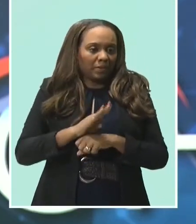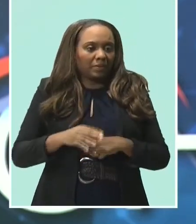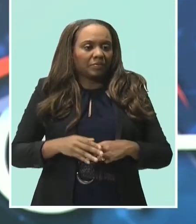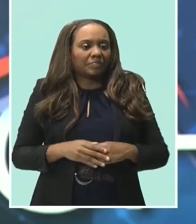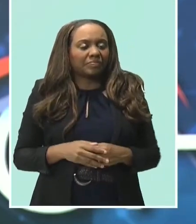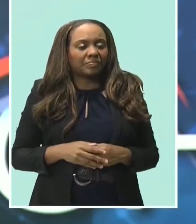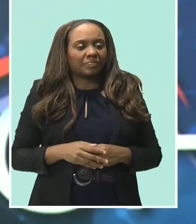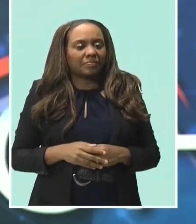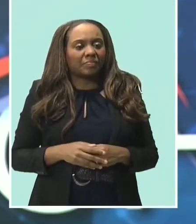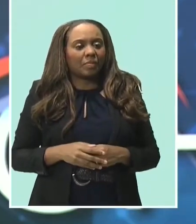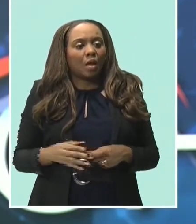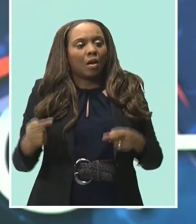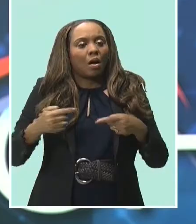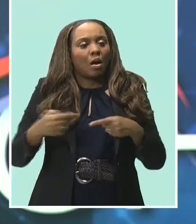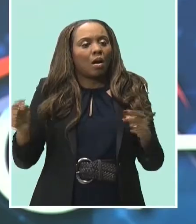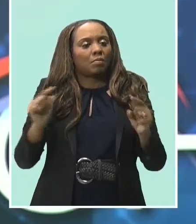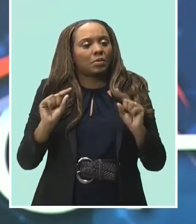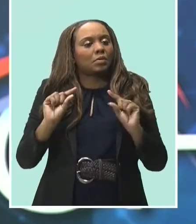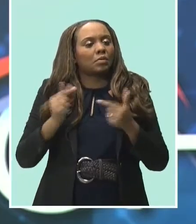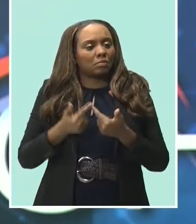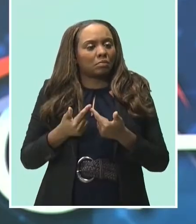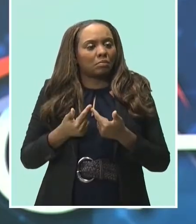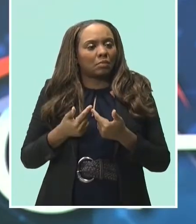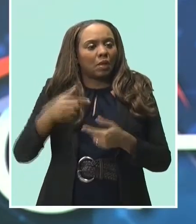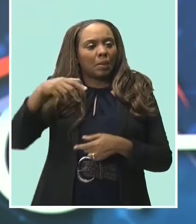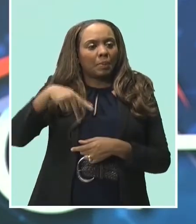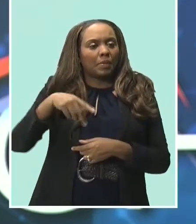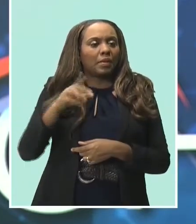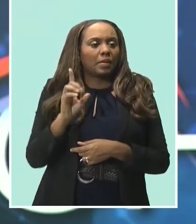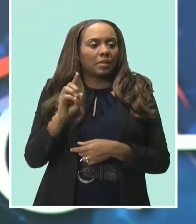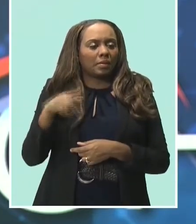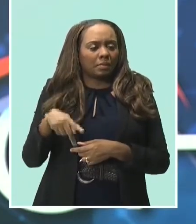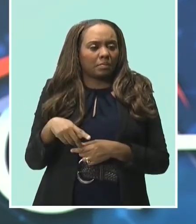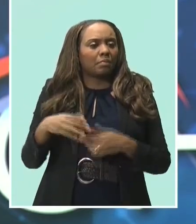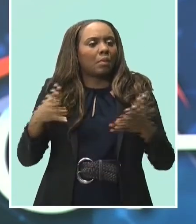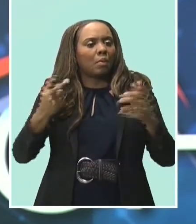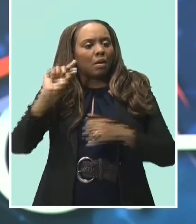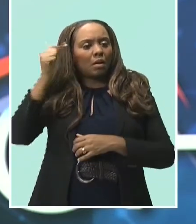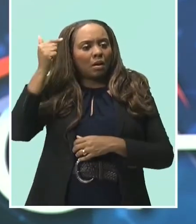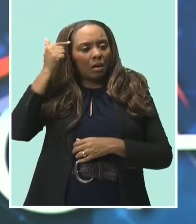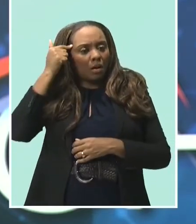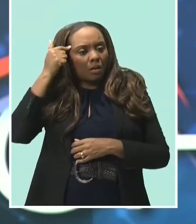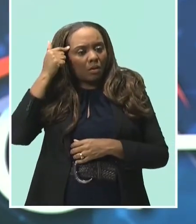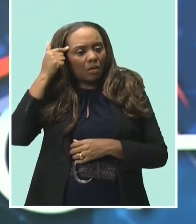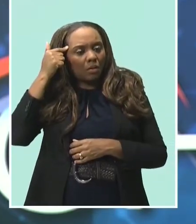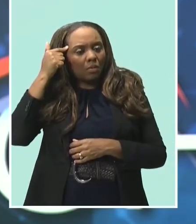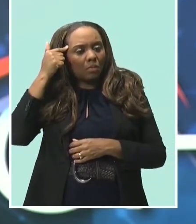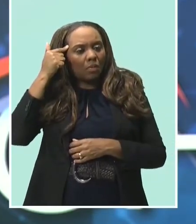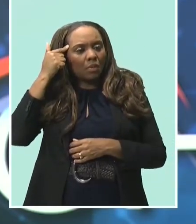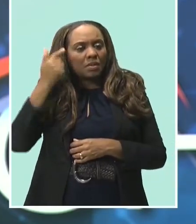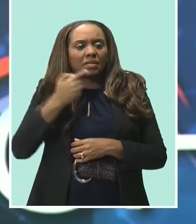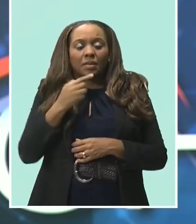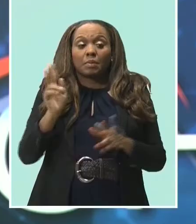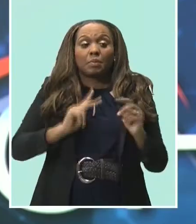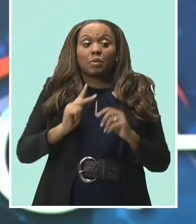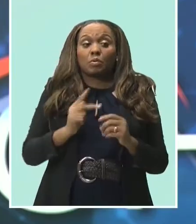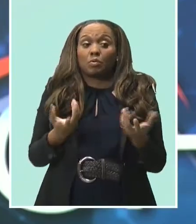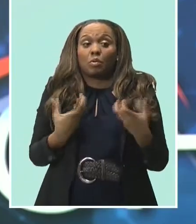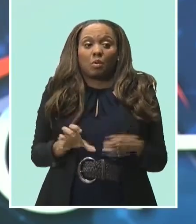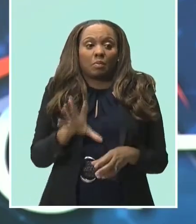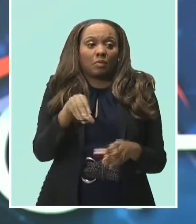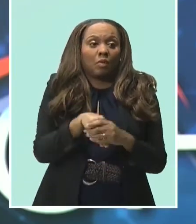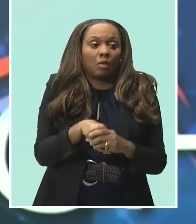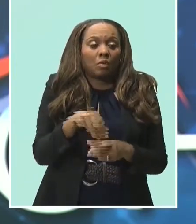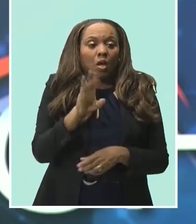People's Party for Democracy and Development is calling on government to ensure public servants who decide to opt out of the BOSS scheme are